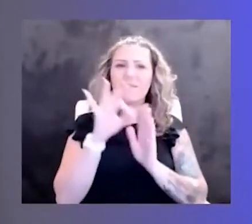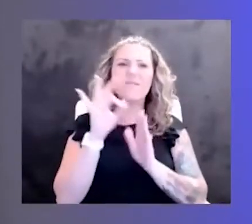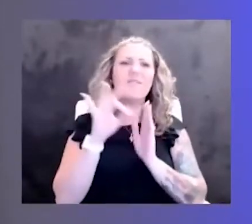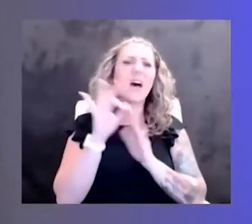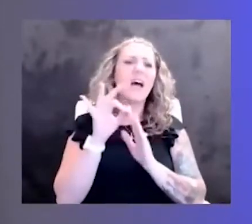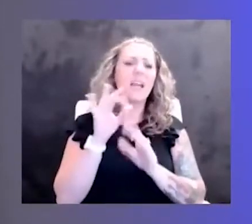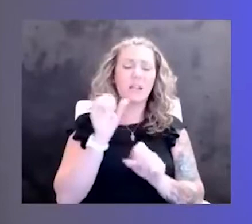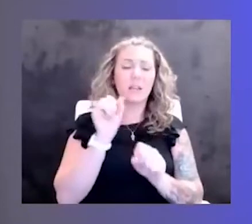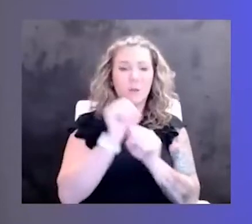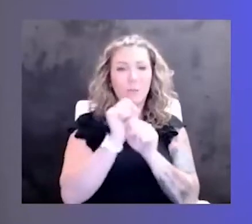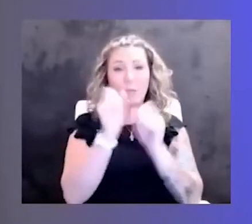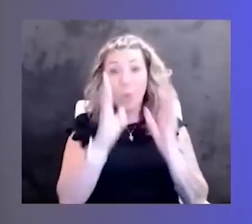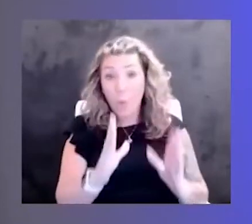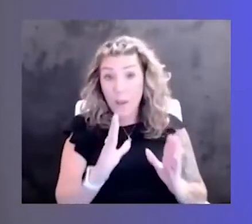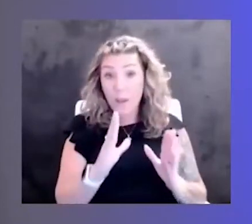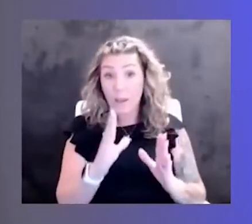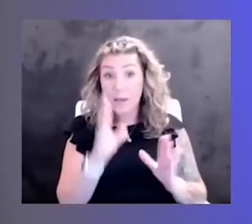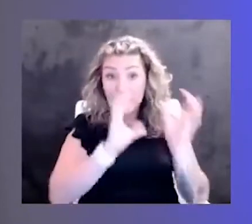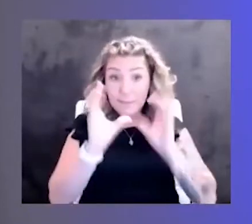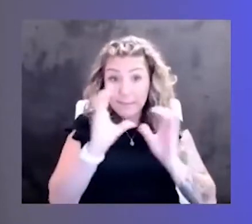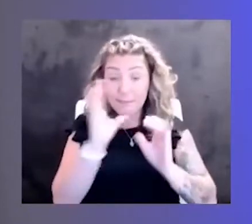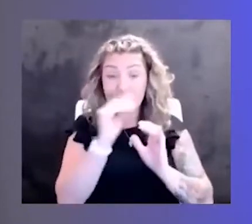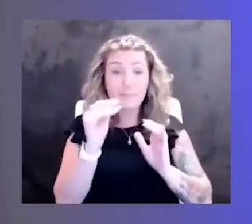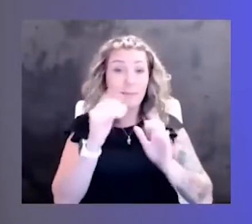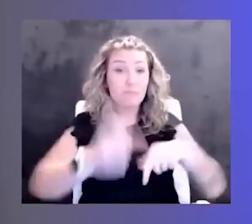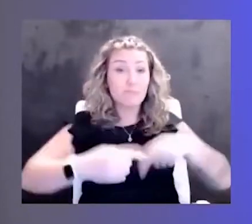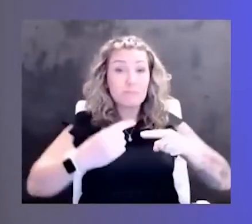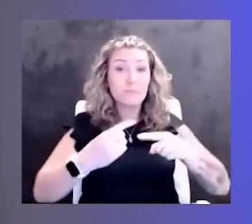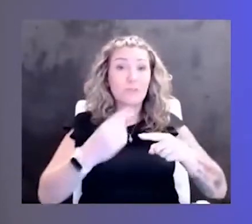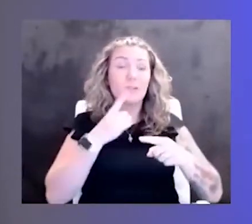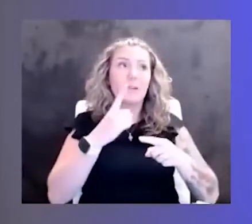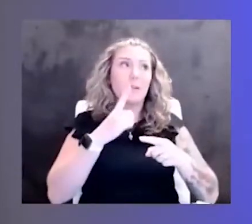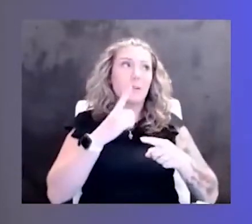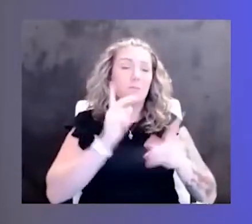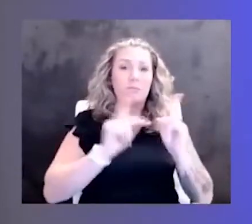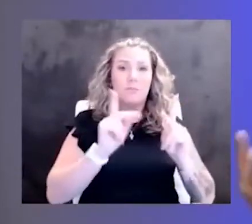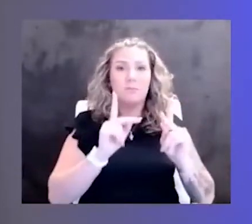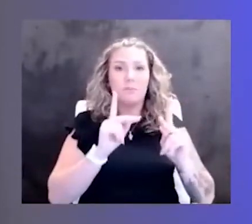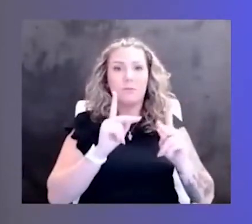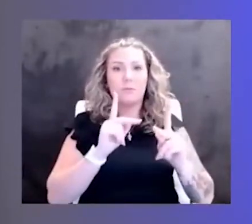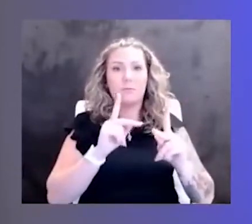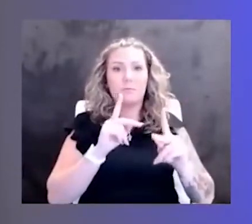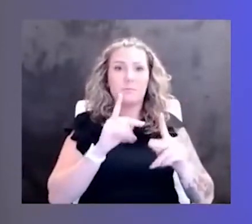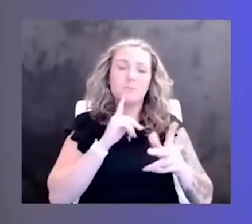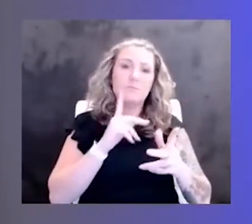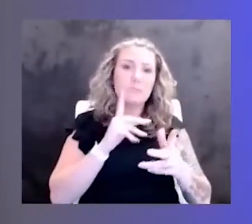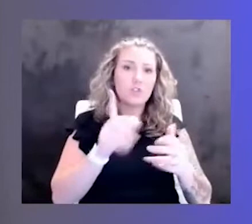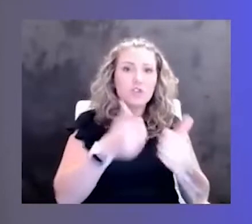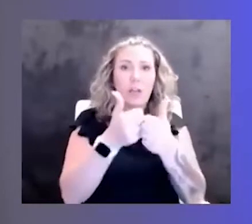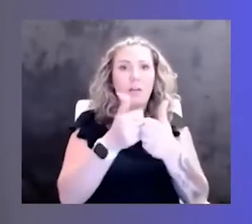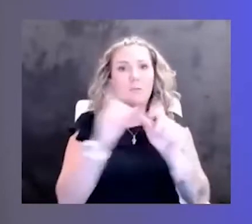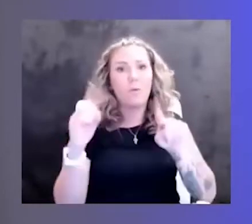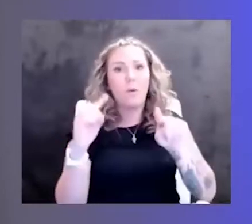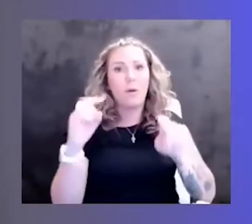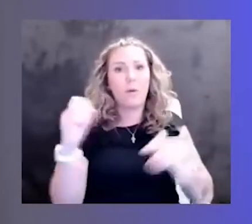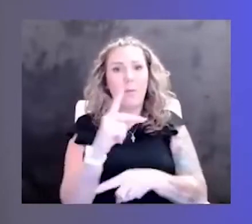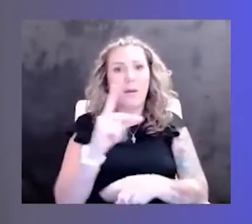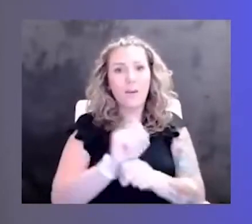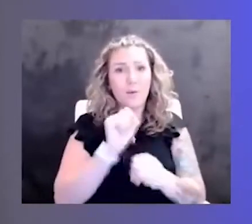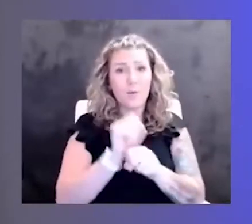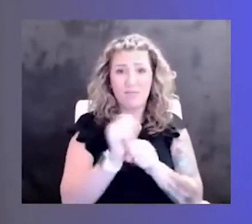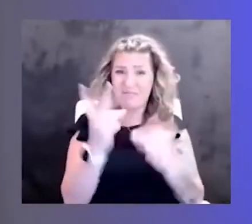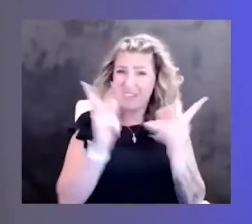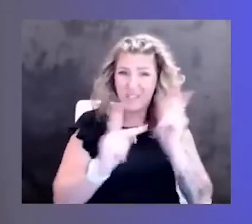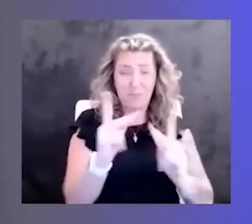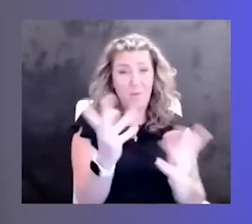the difficulty folks are running into trying to get back to work. Because I know tons of folks, they want to get back to work.